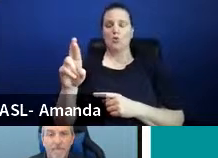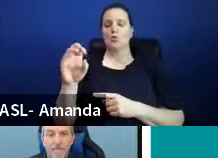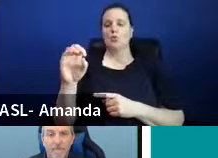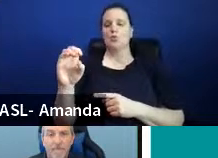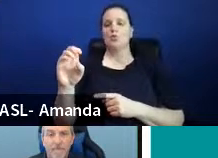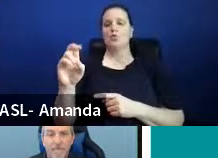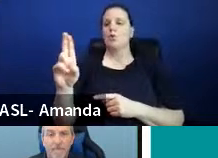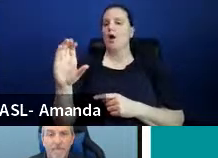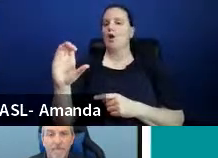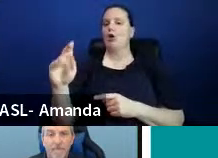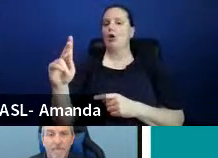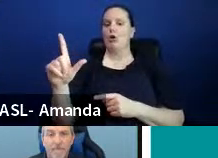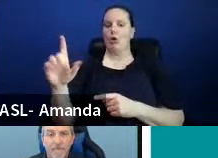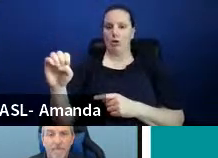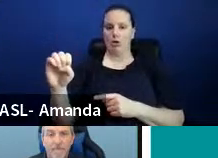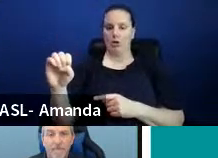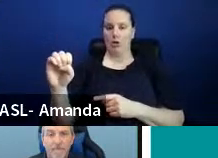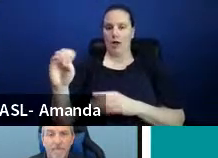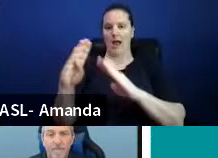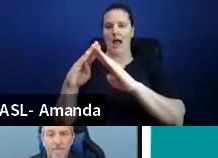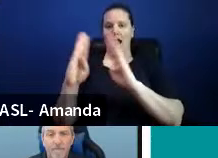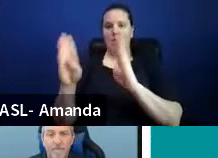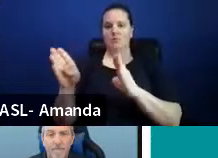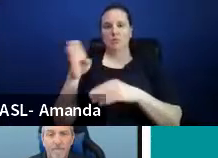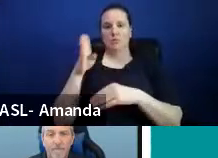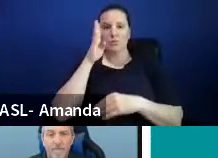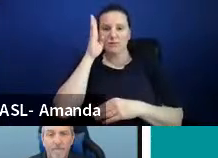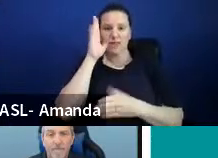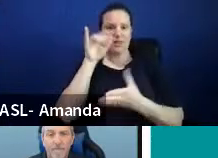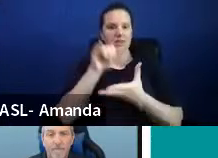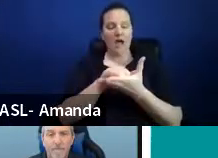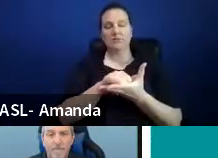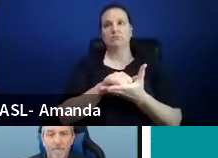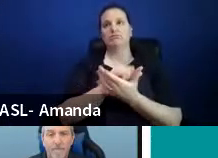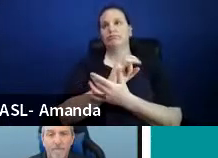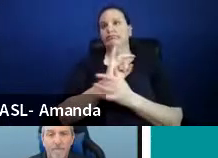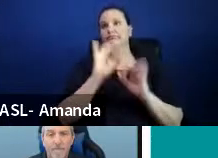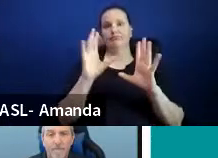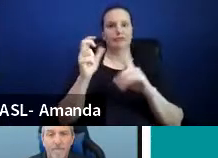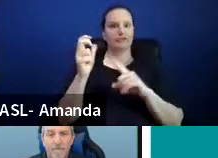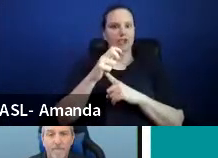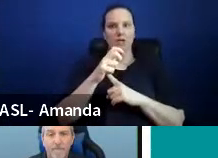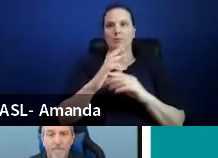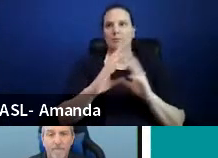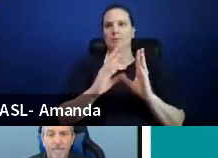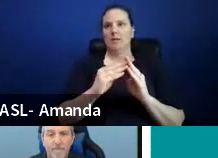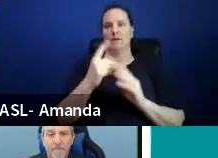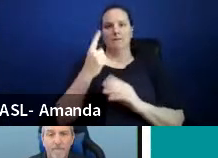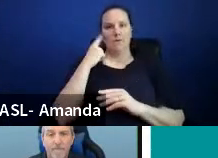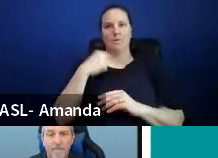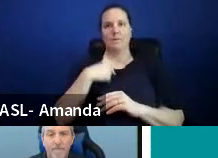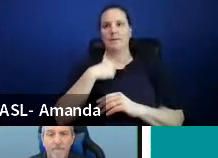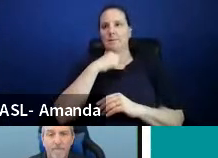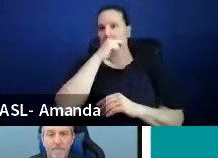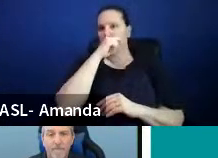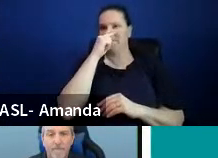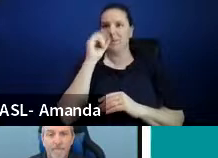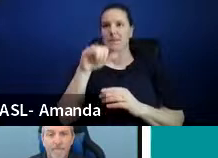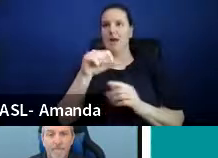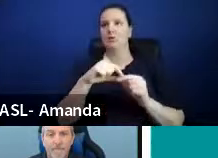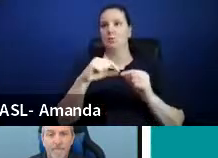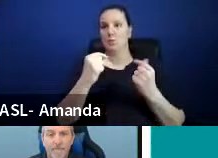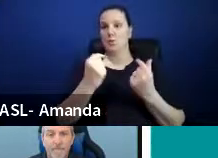breakfast, which was a fascinating meeting for me. That's a group that's looking